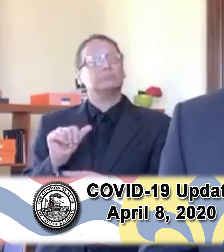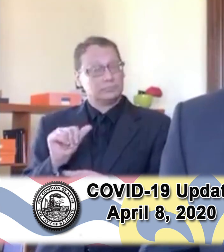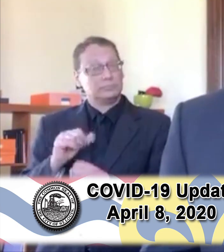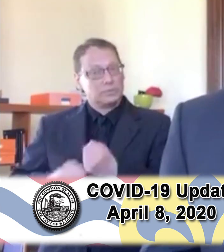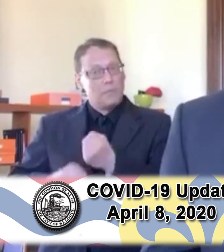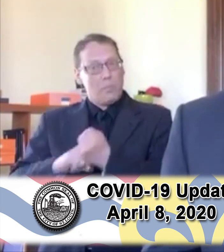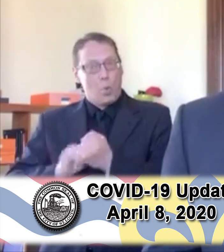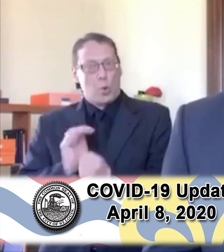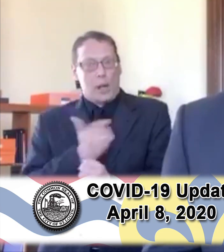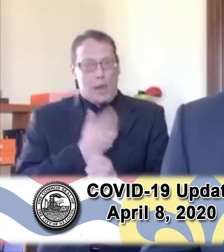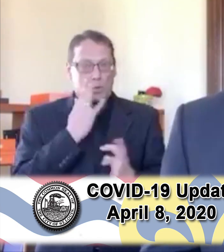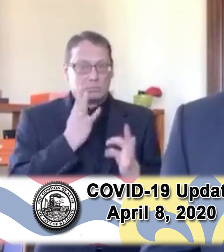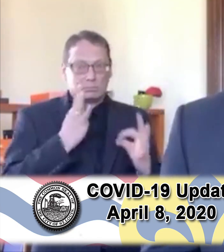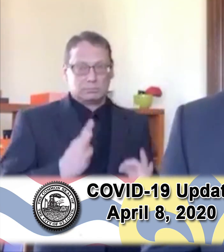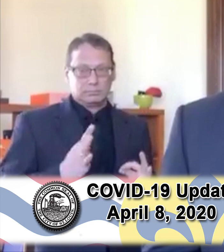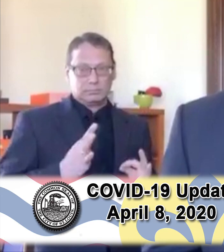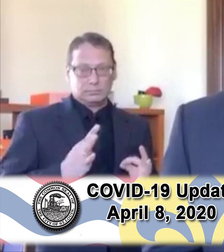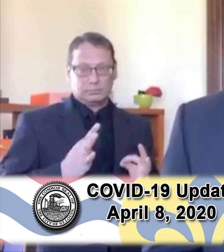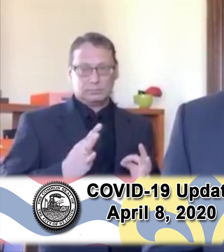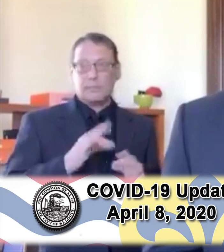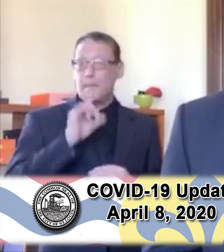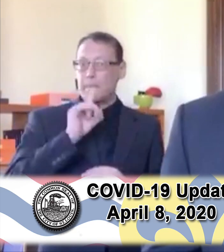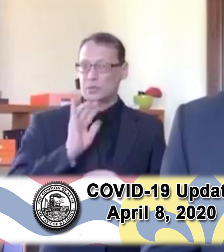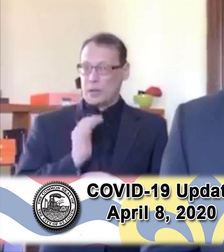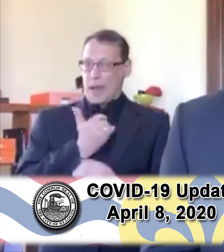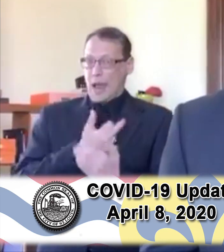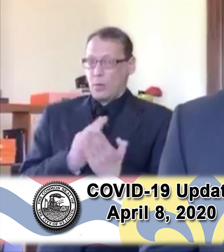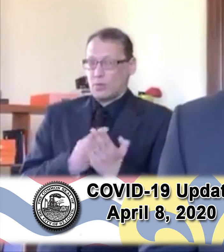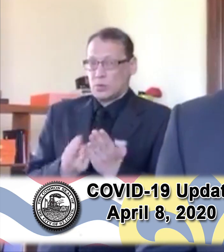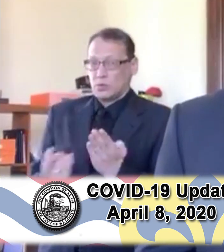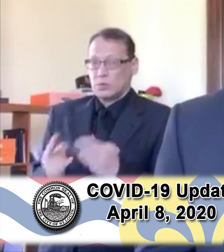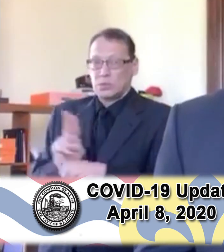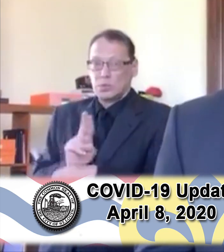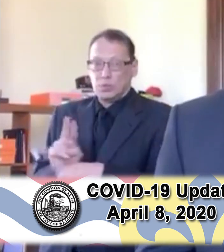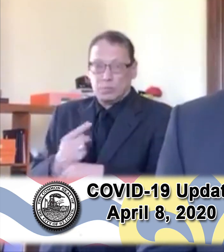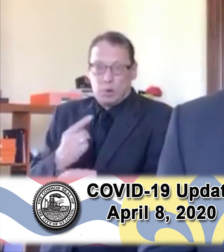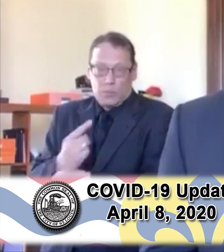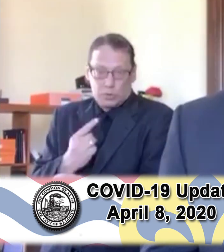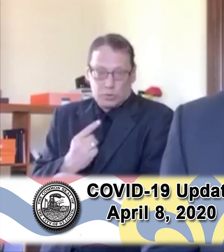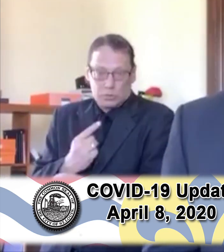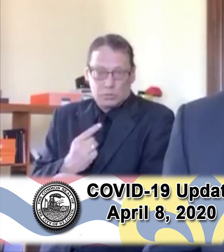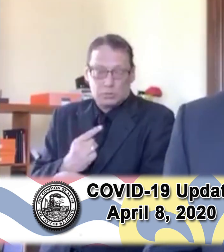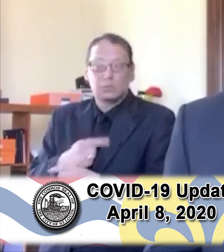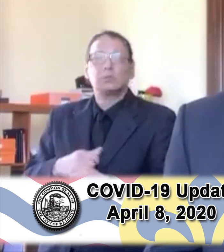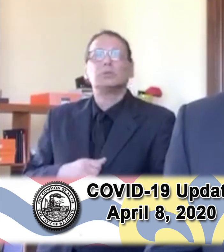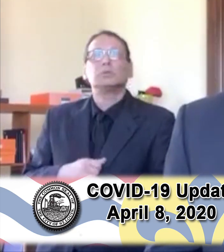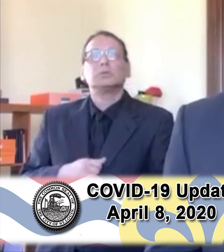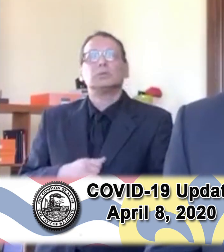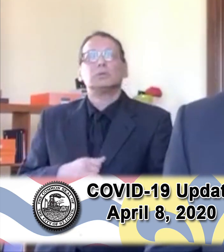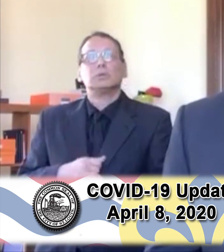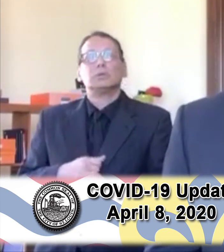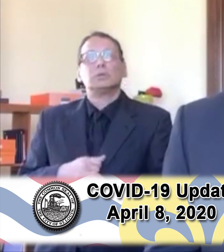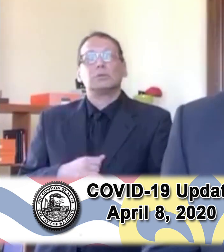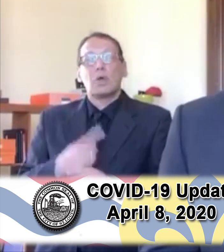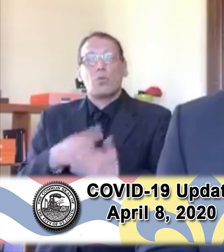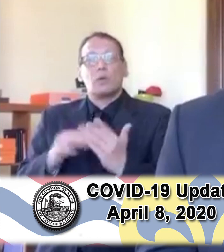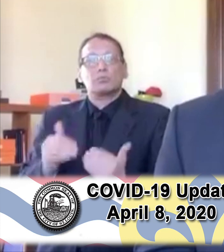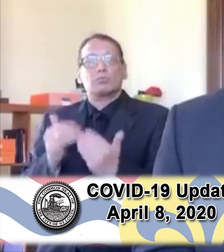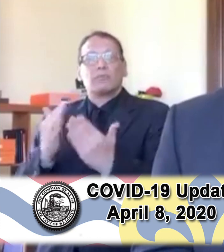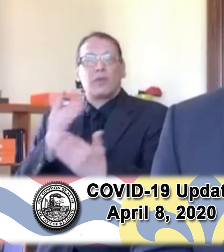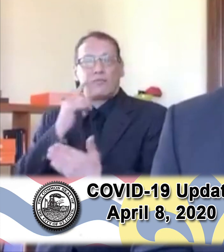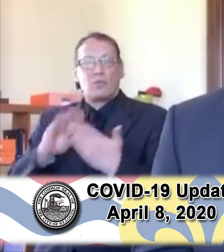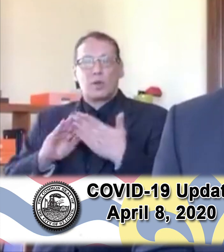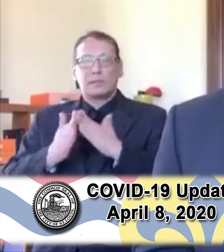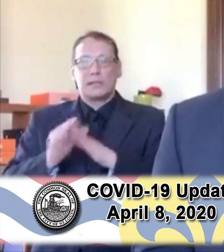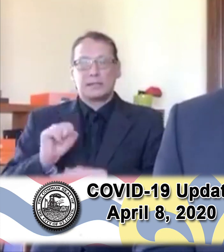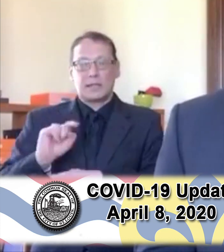this is important because we want to make sure that we're utilizing our resources as best we can. Our resources, the majority of the resources that are provided to the City of St. Louis